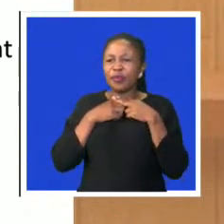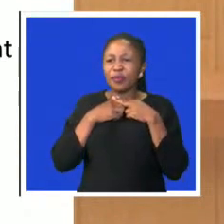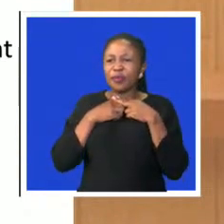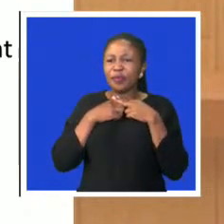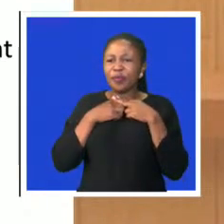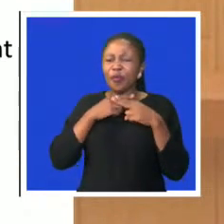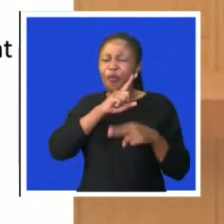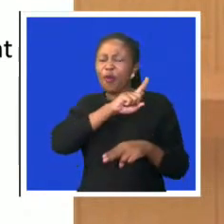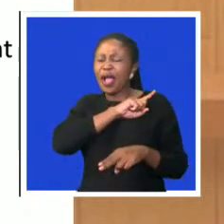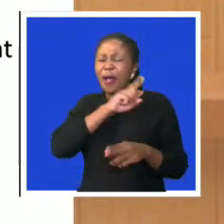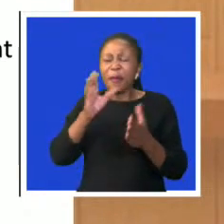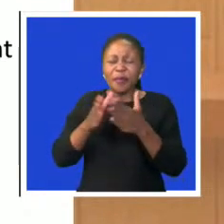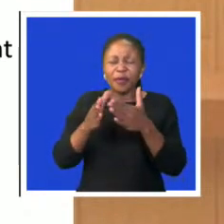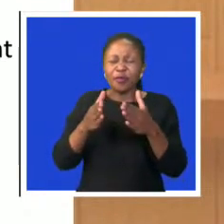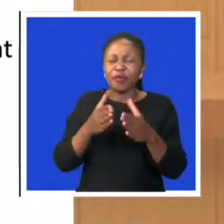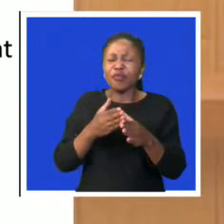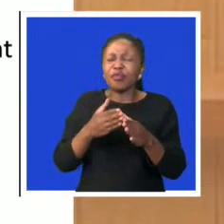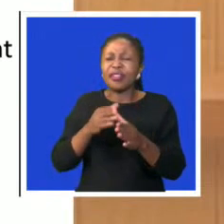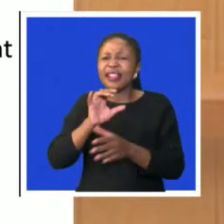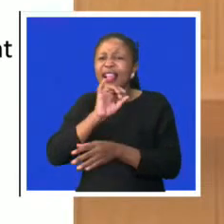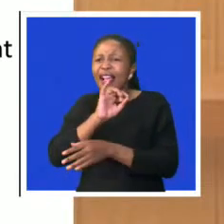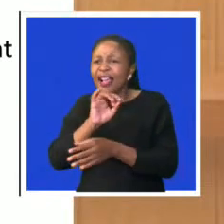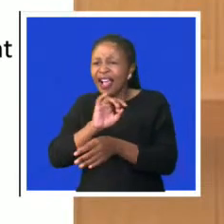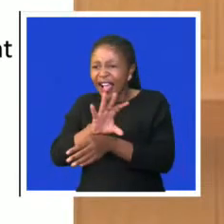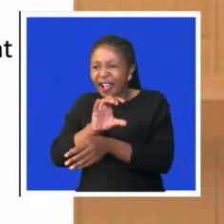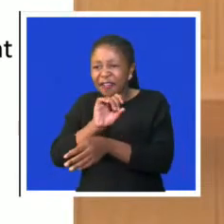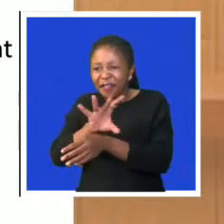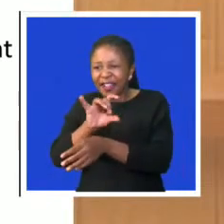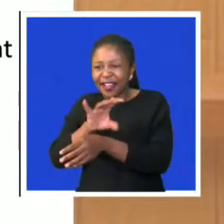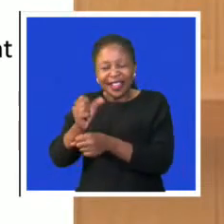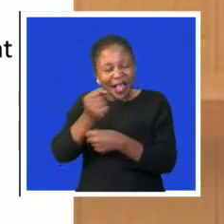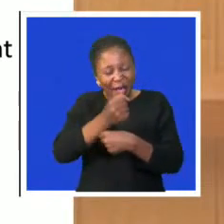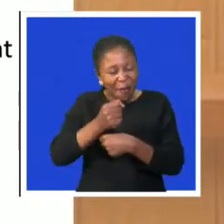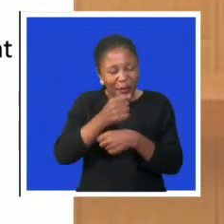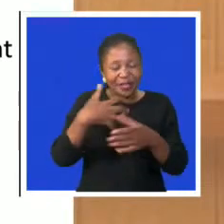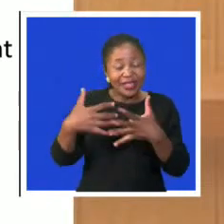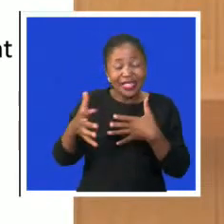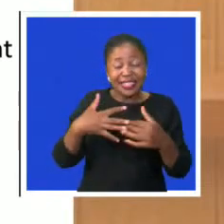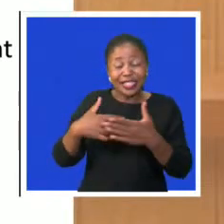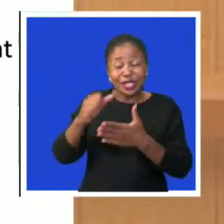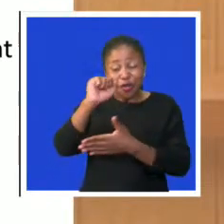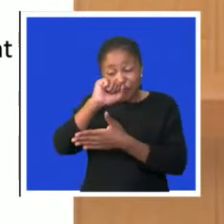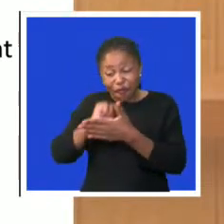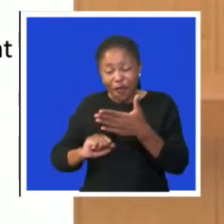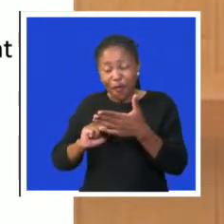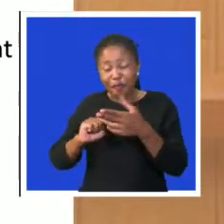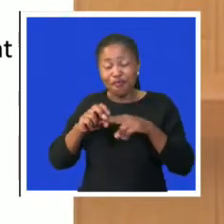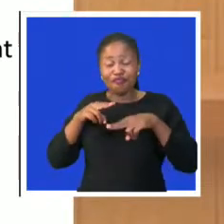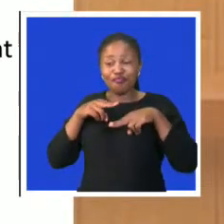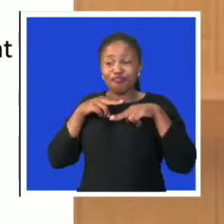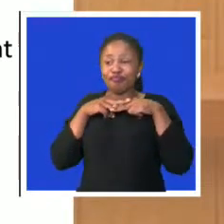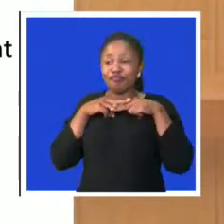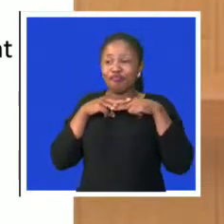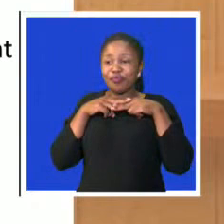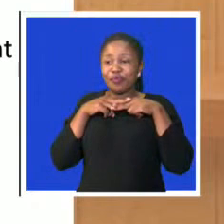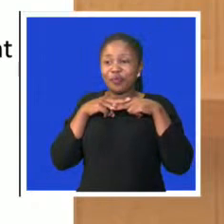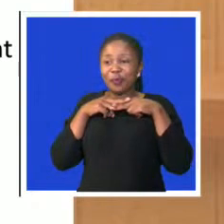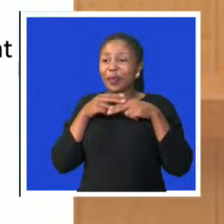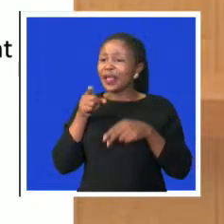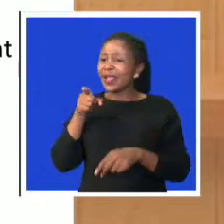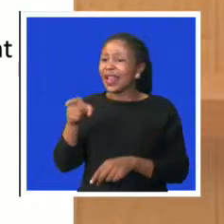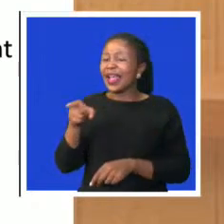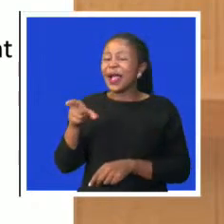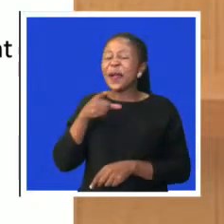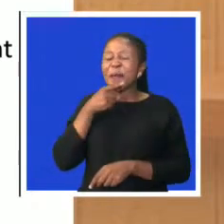on legal matters. These were educated men who studied the